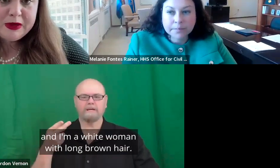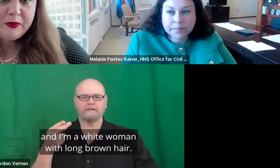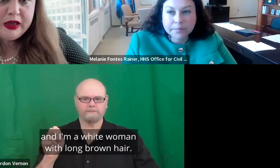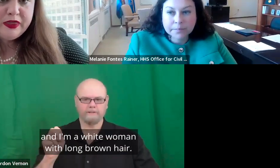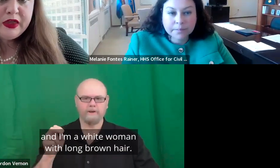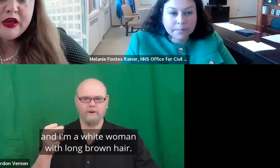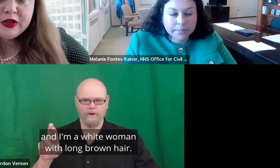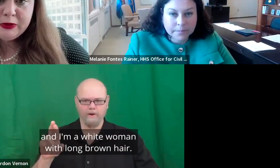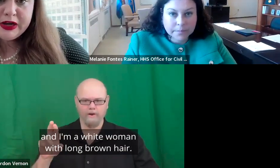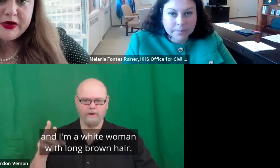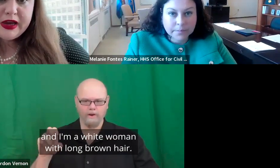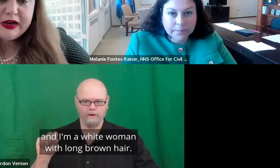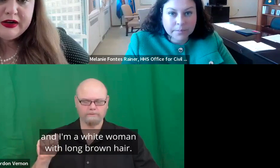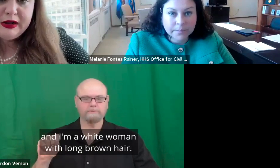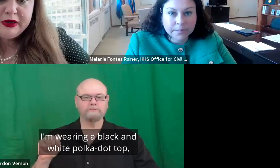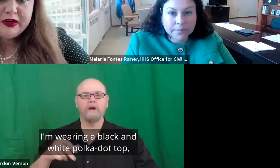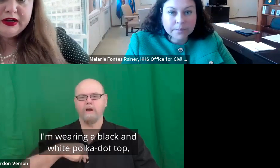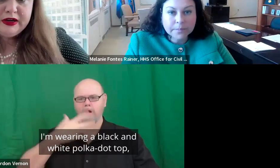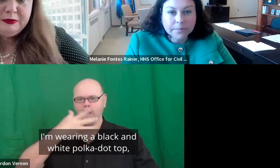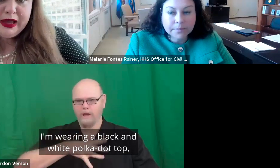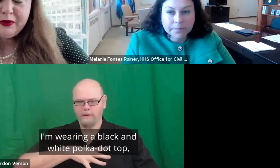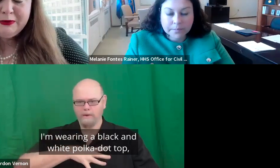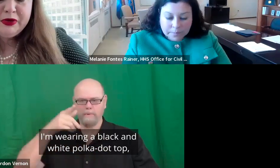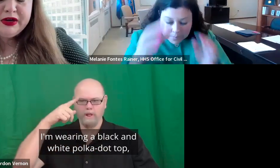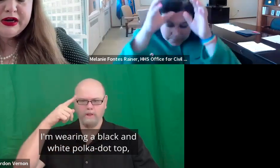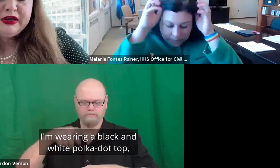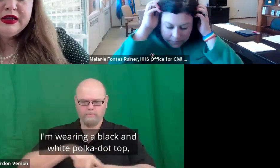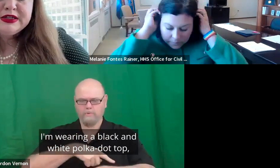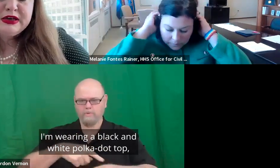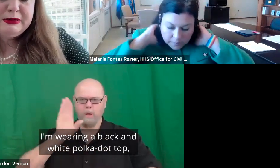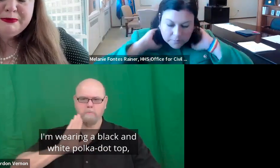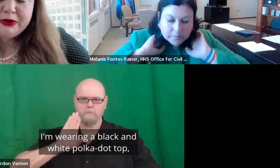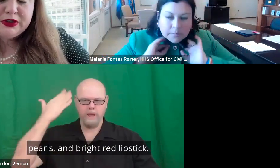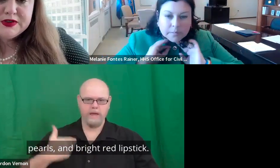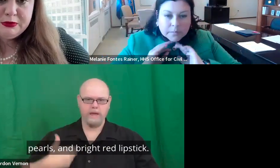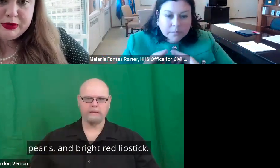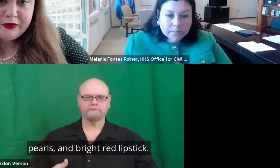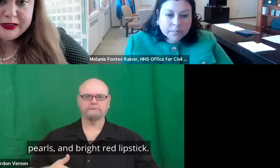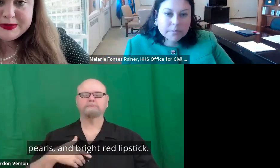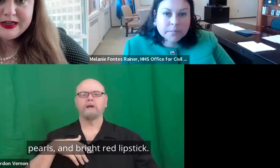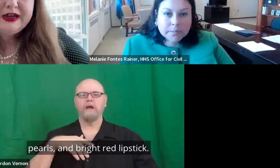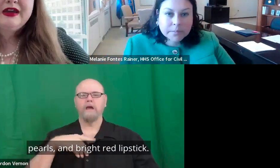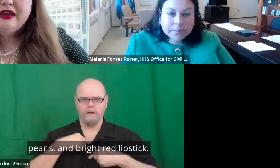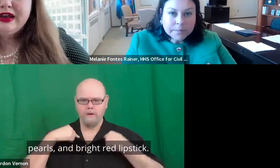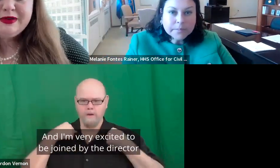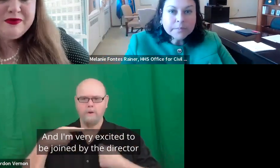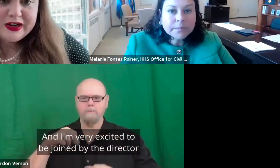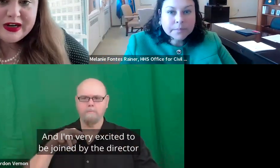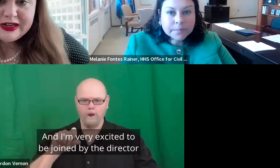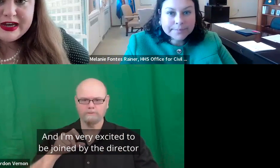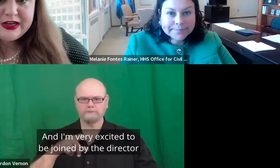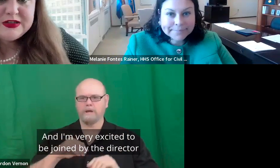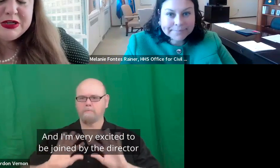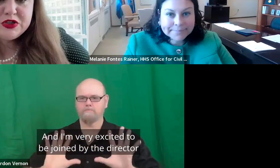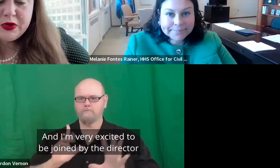white woman with long brown hair. I'm wearing a black and white polka dot top, pearls, and bright red lipstick. And I'm